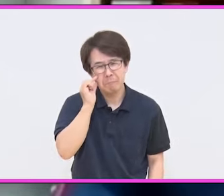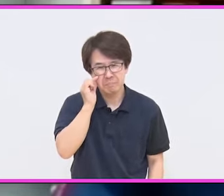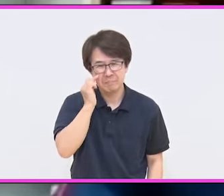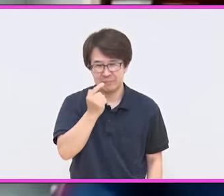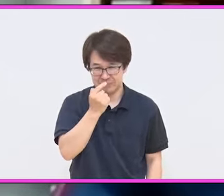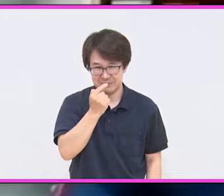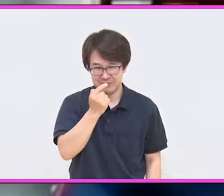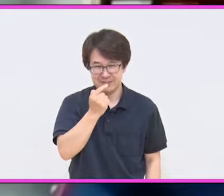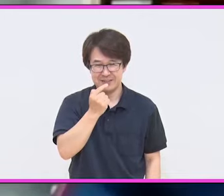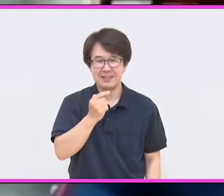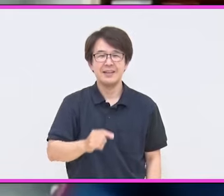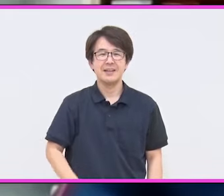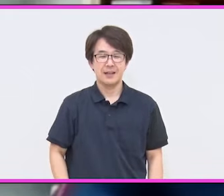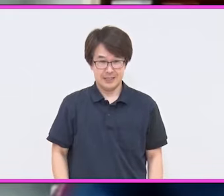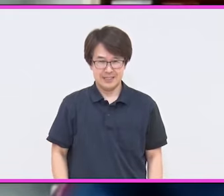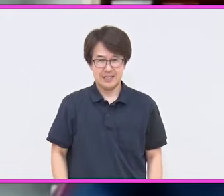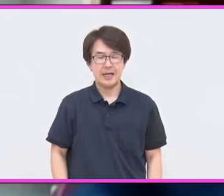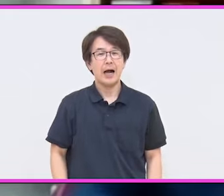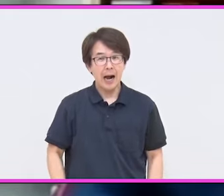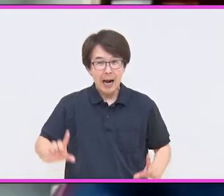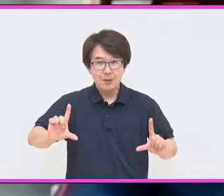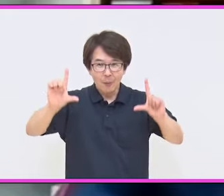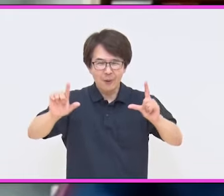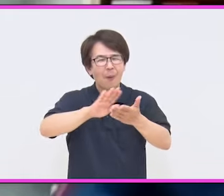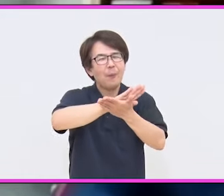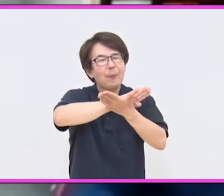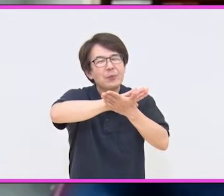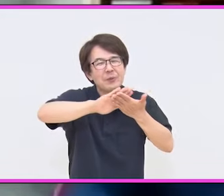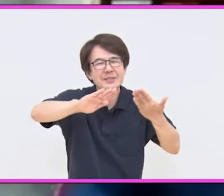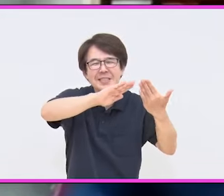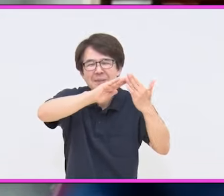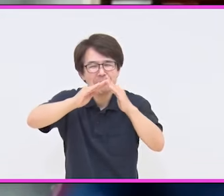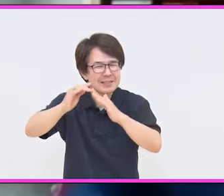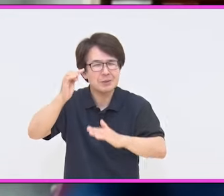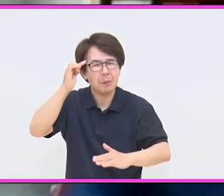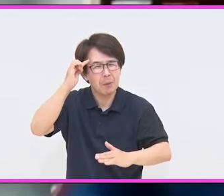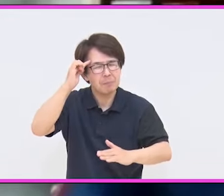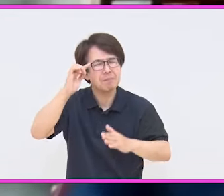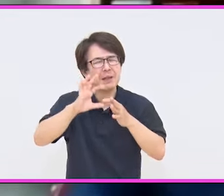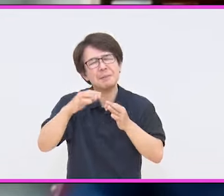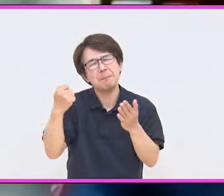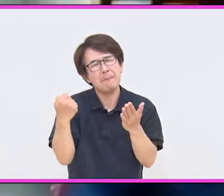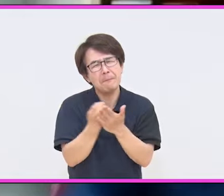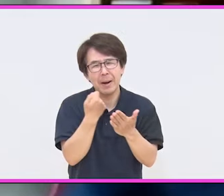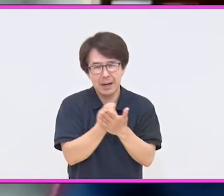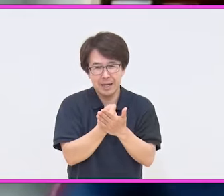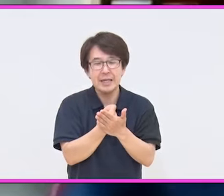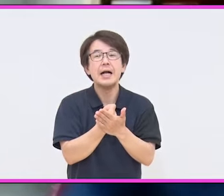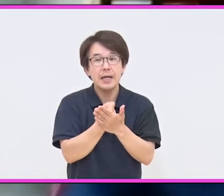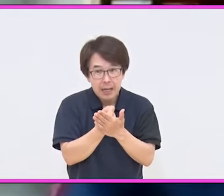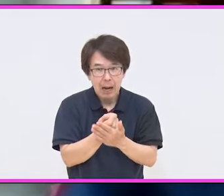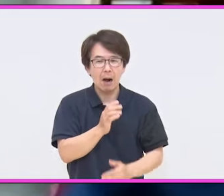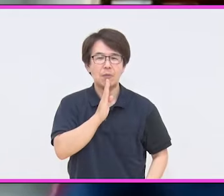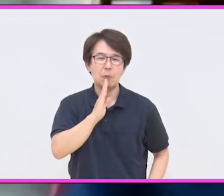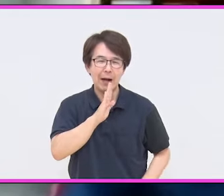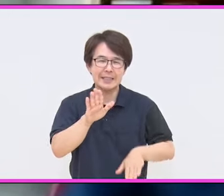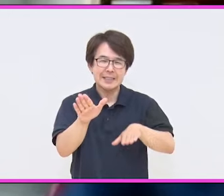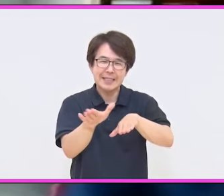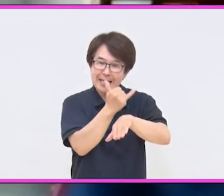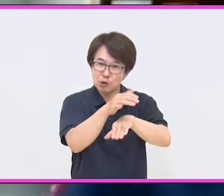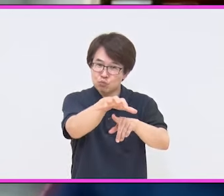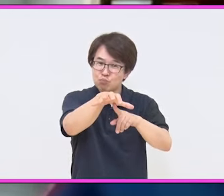I regretted because it's a beautiful city and it would have been nice to see more and to meet more people